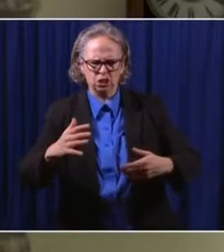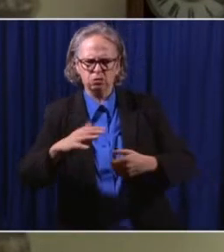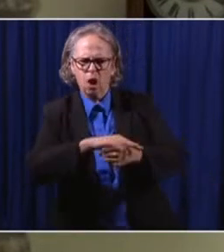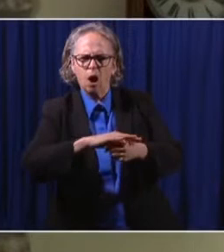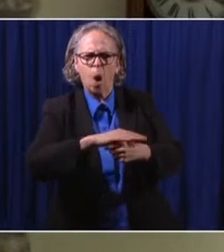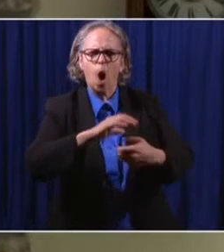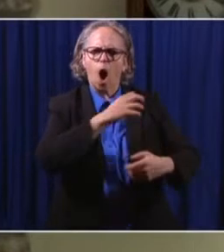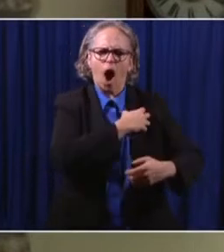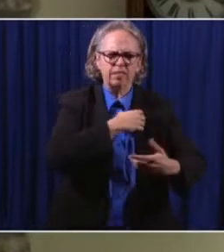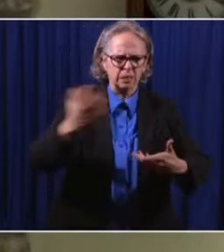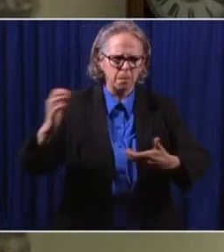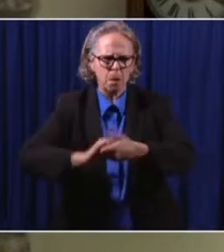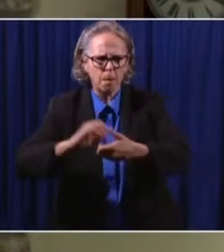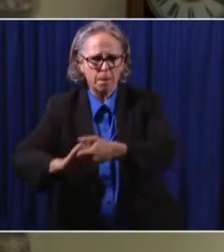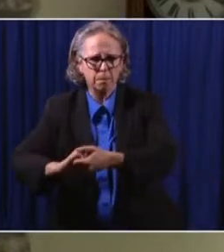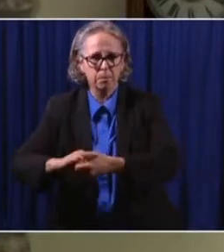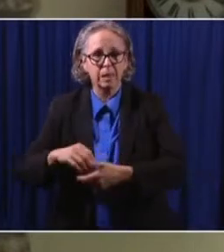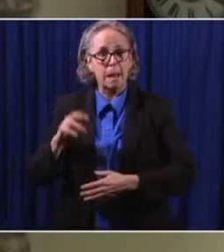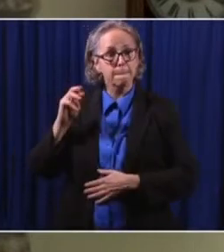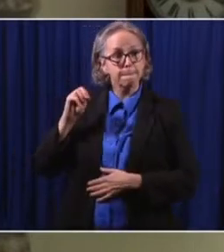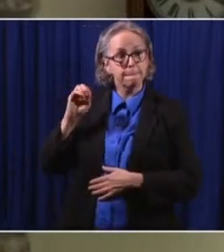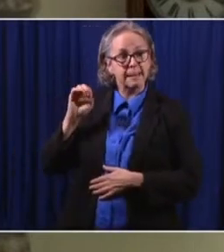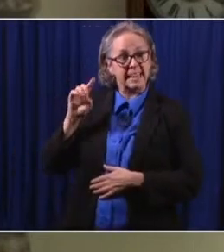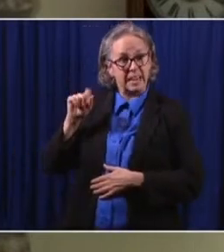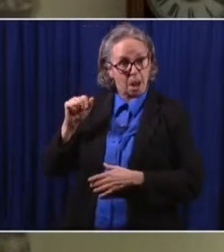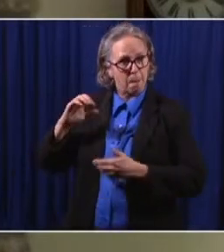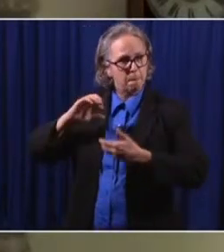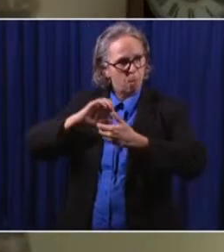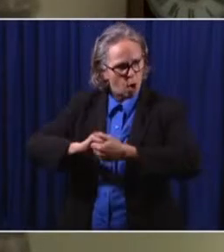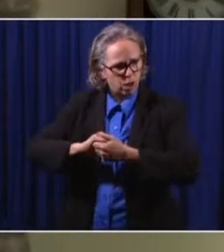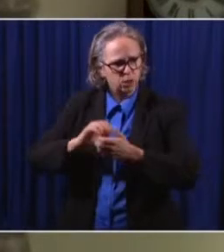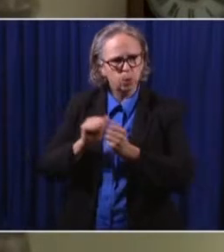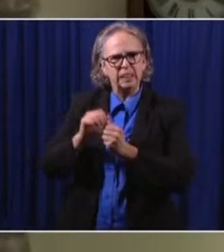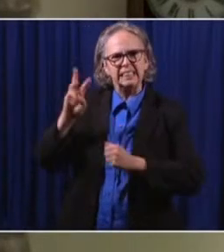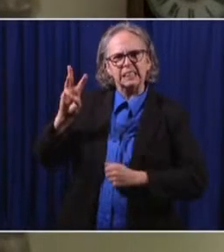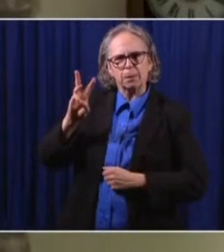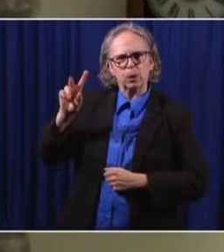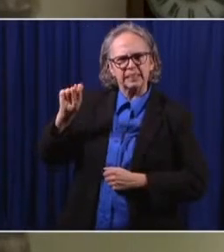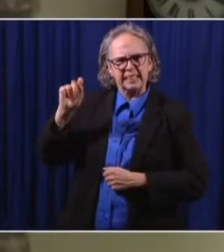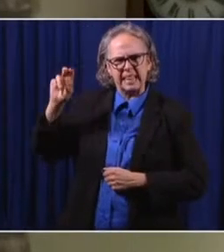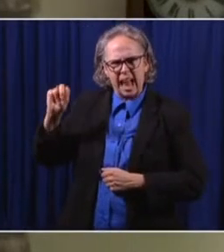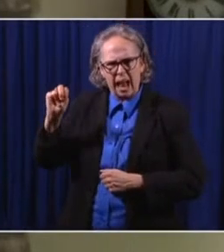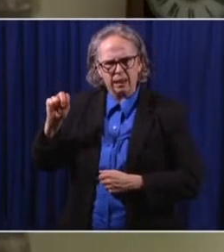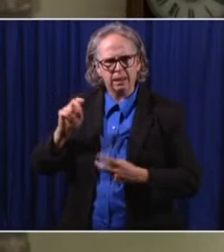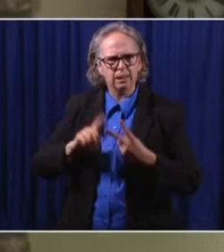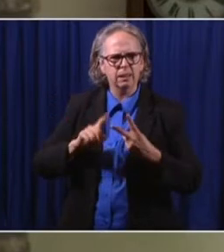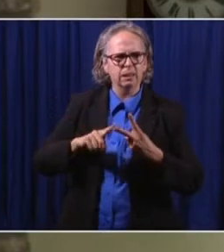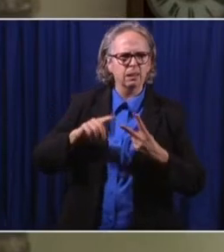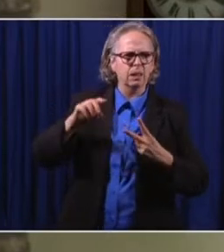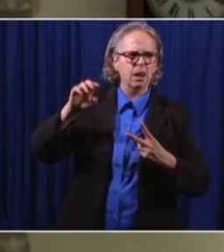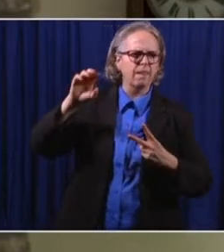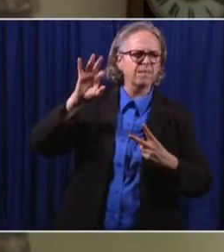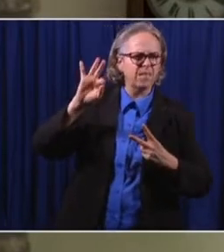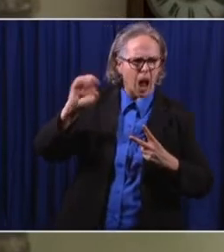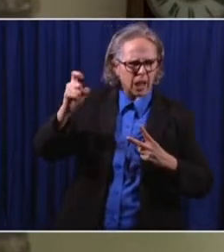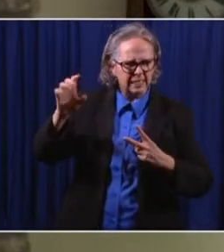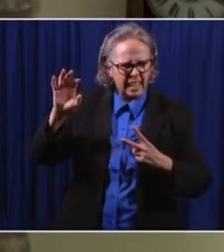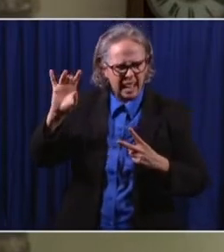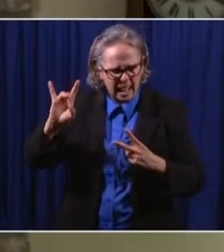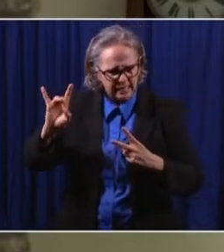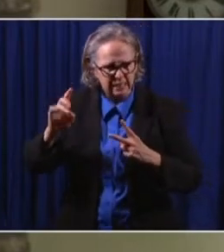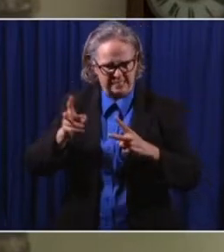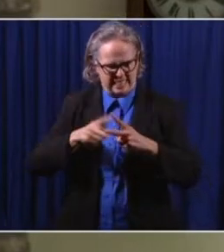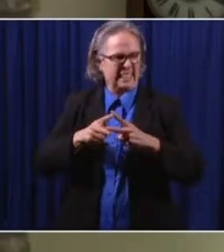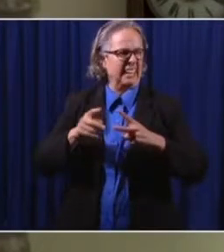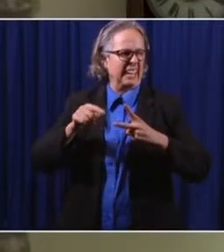media partners, WTAM 1100 Radio, Fox 8 in Cleveland. They featured